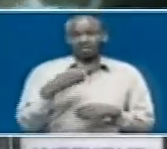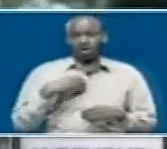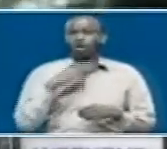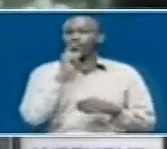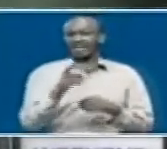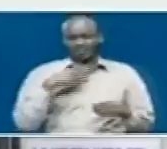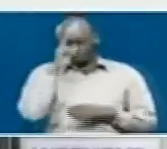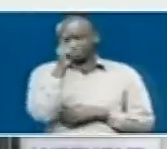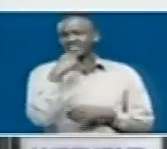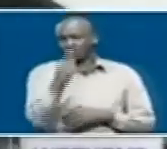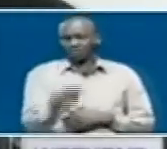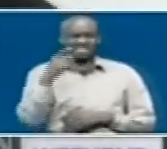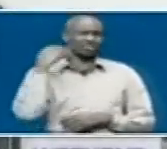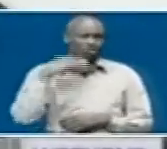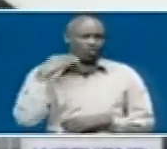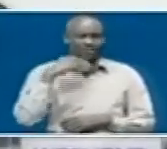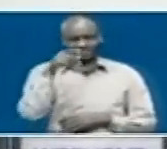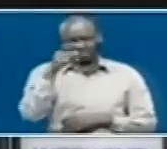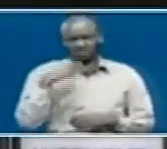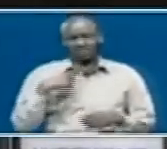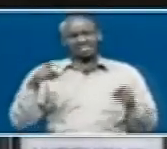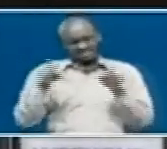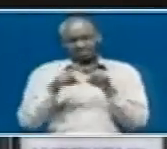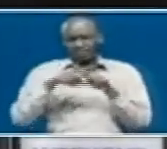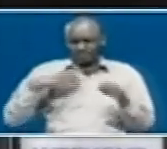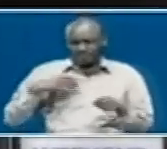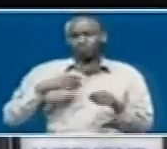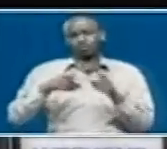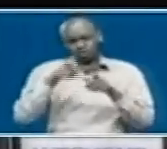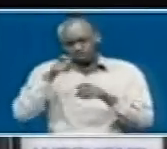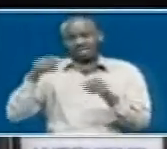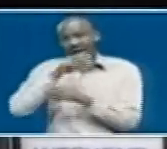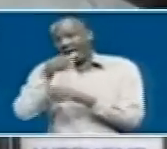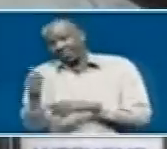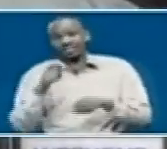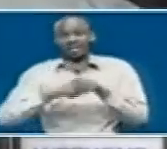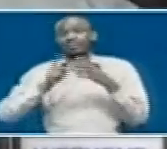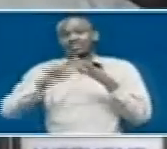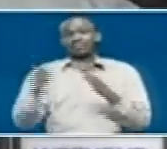explained that the thugs who shot Bhat were the same ones who shot at the pickup as they were escaping.